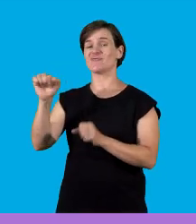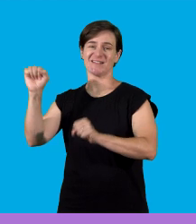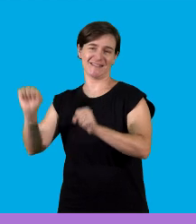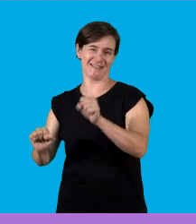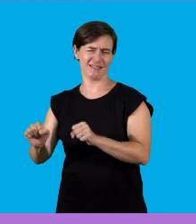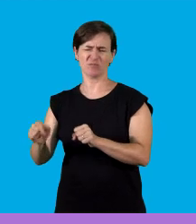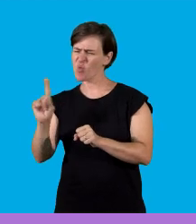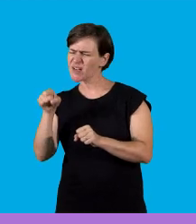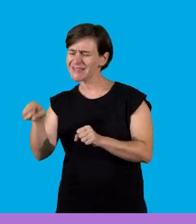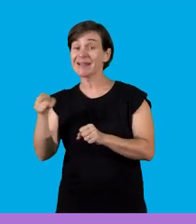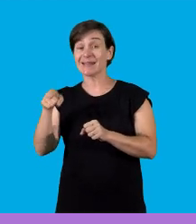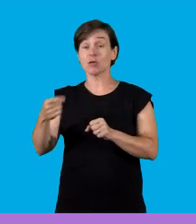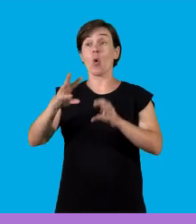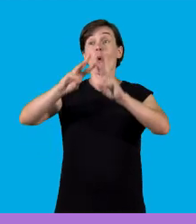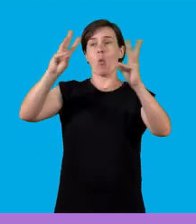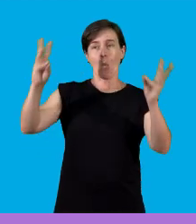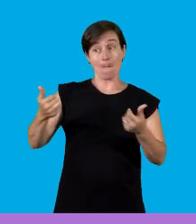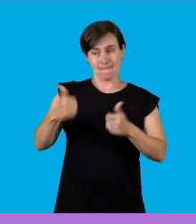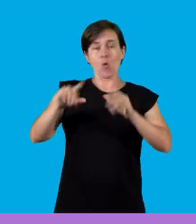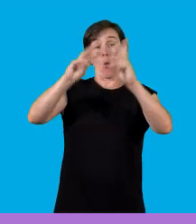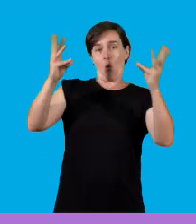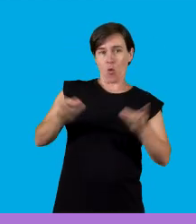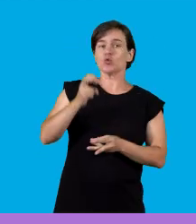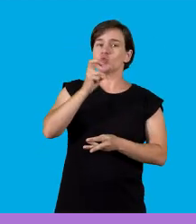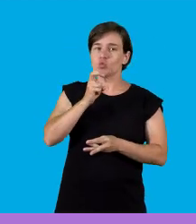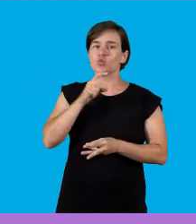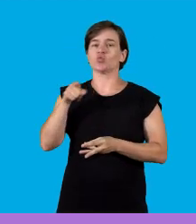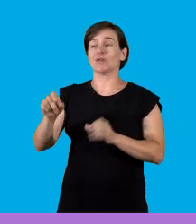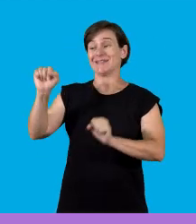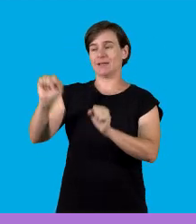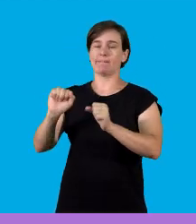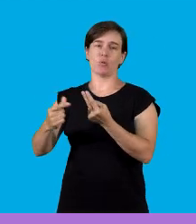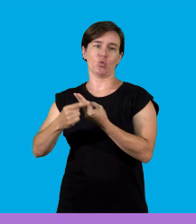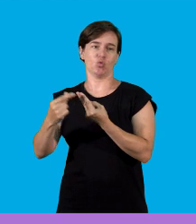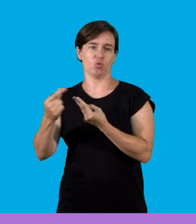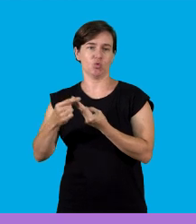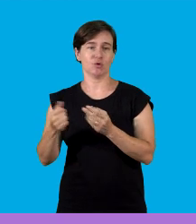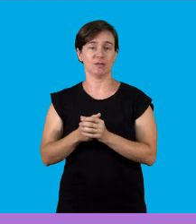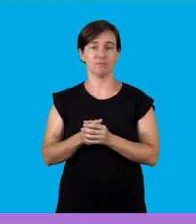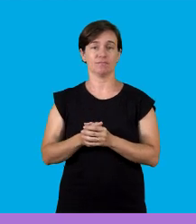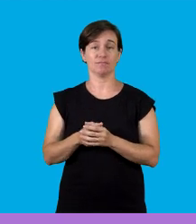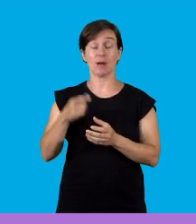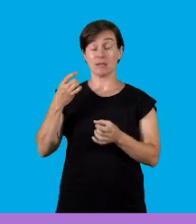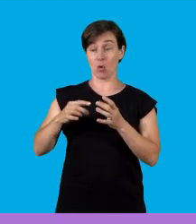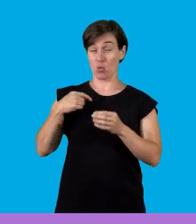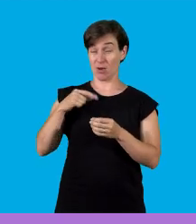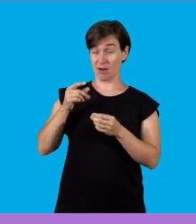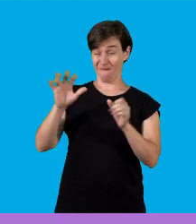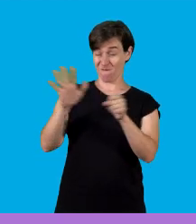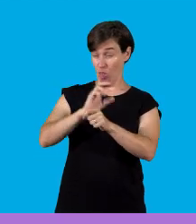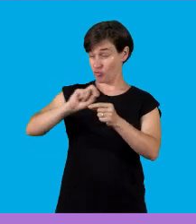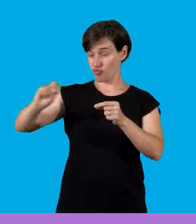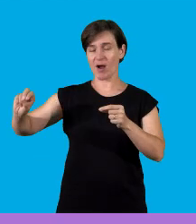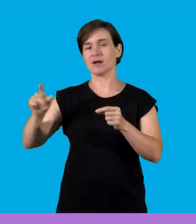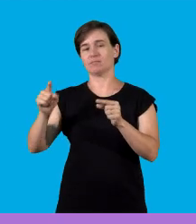system? That is the international system of units. Important here is the abbreviation we use normally is